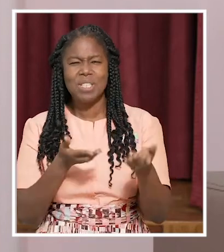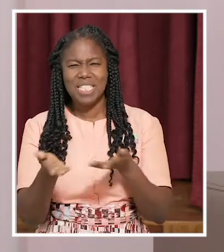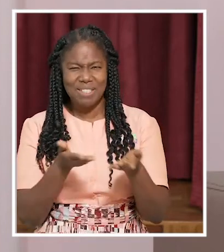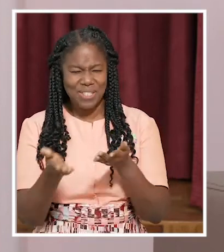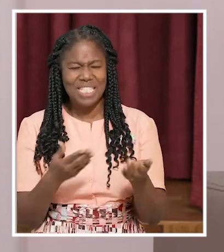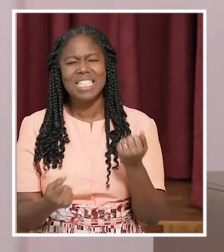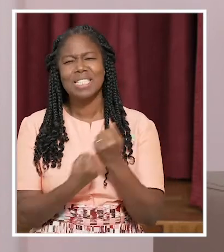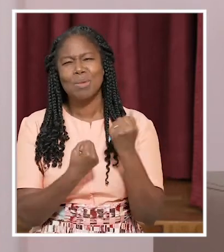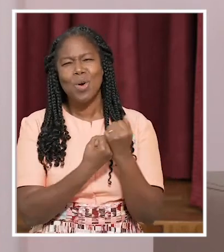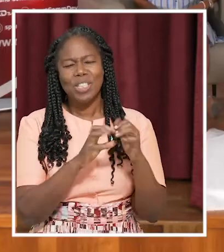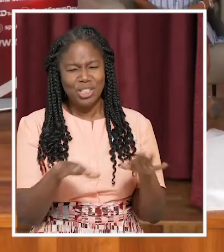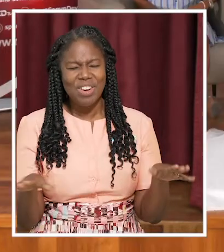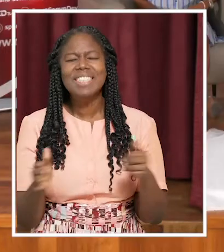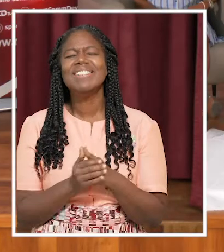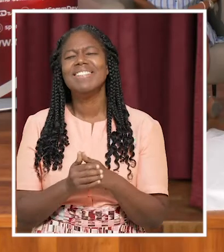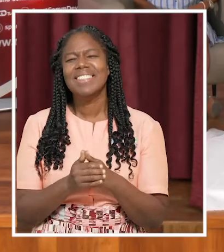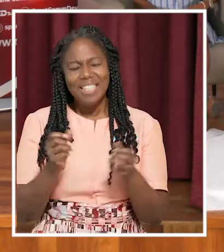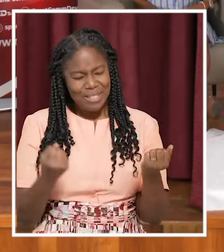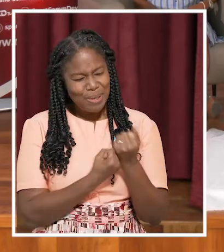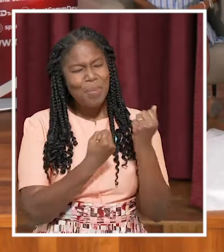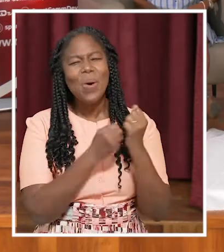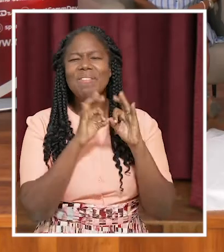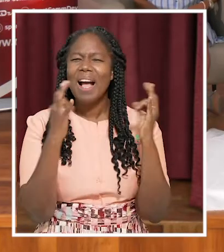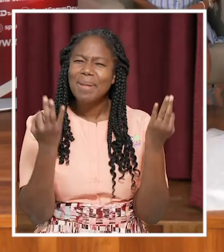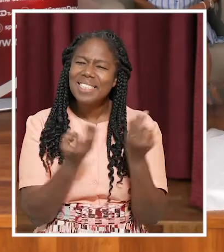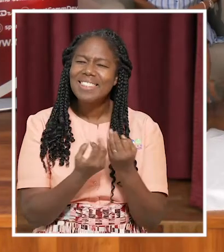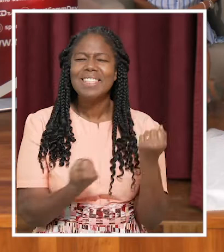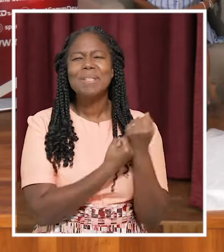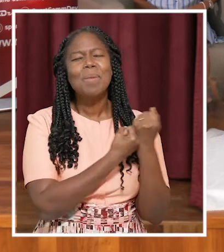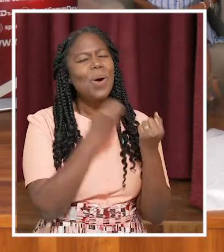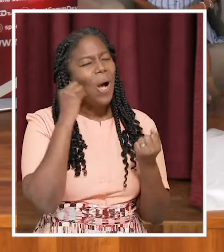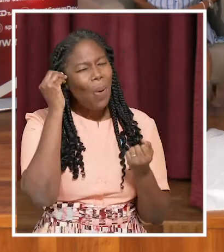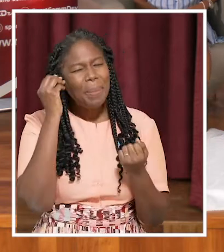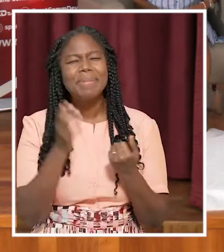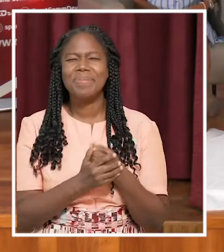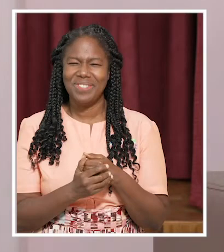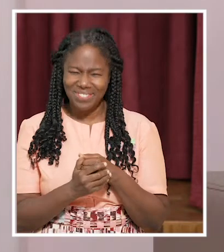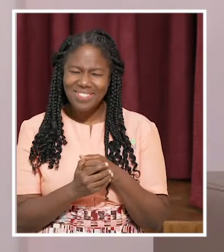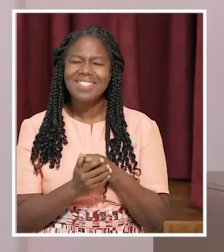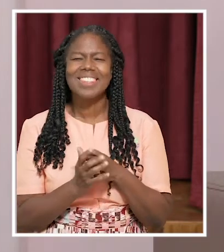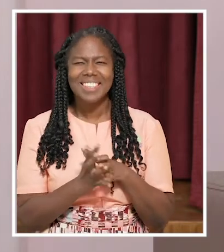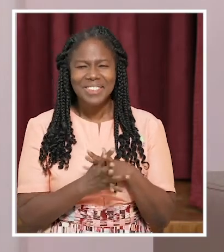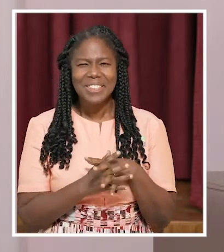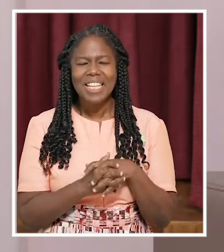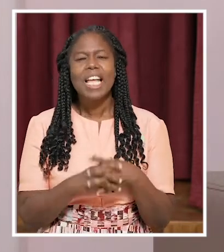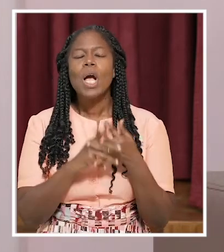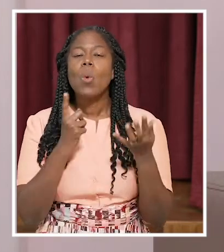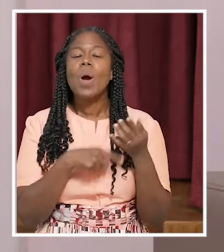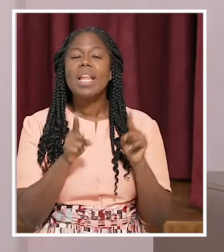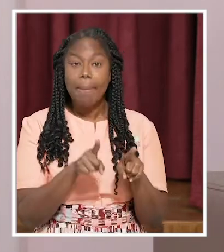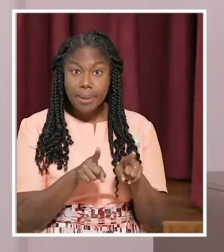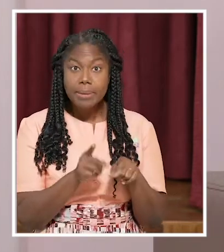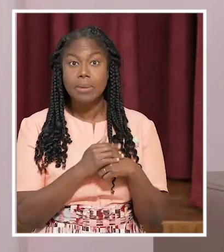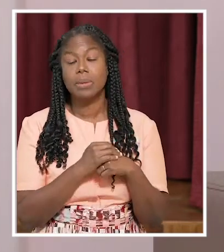right. valued, one of our valued members of that group. So that, because what happened at the beginning